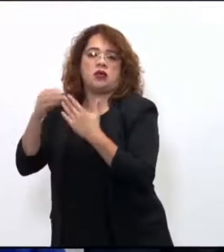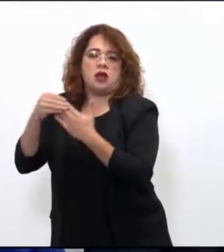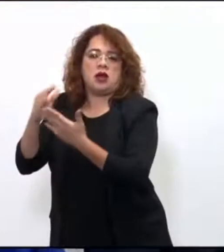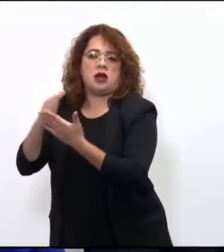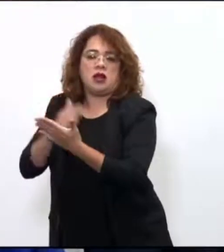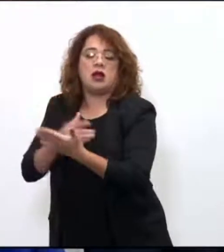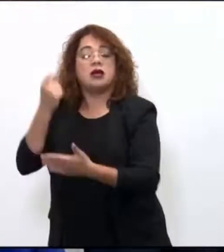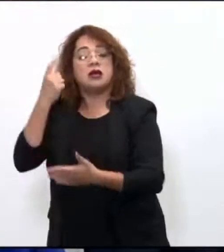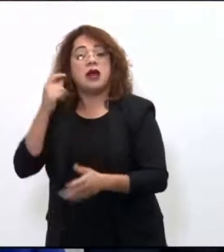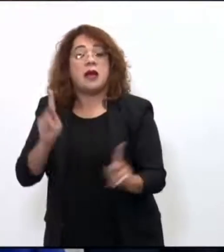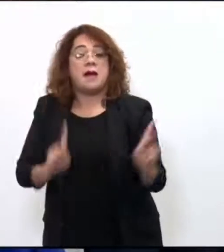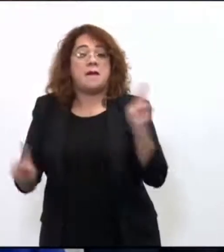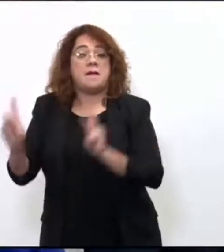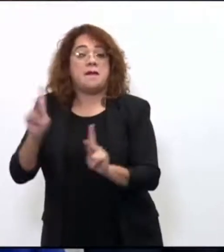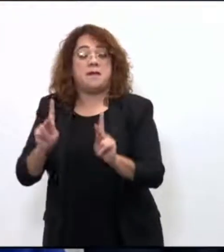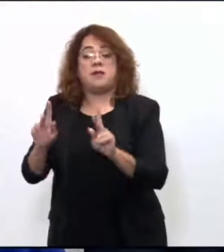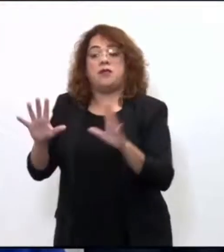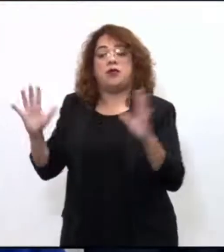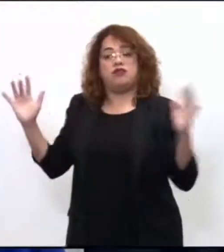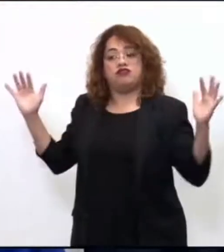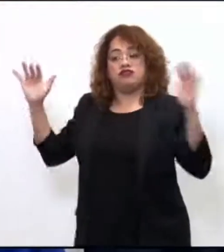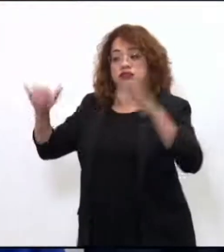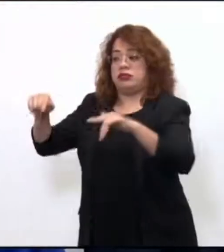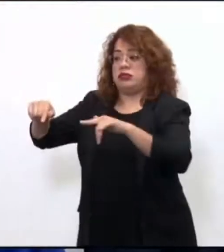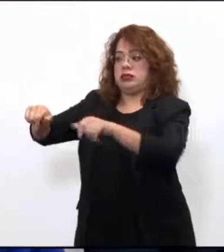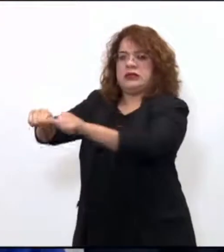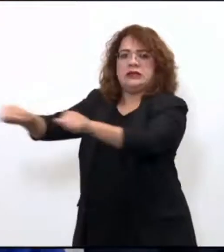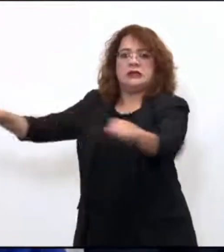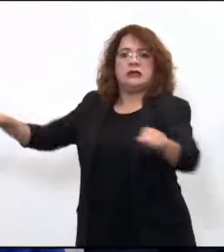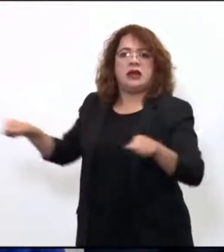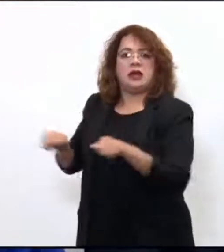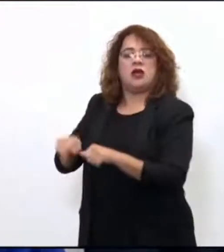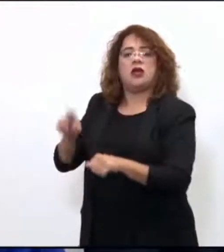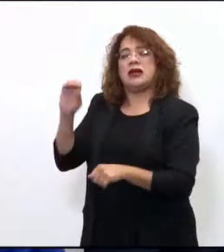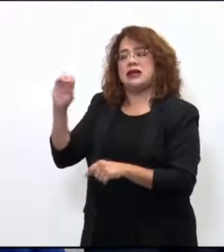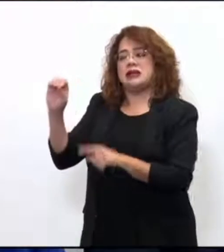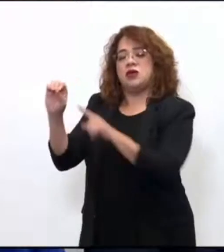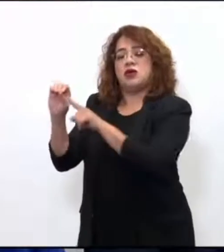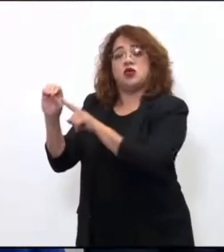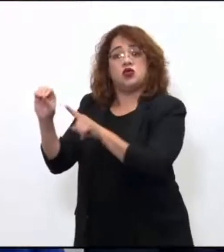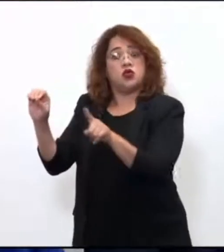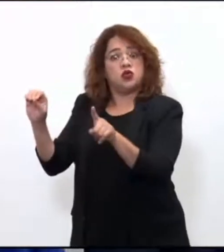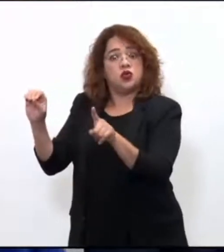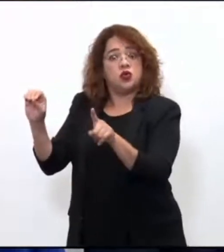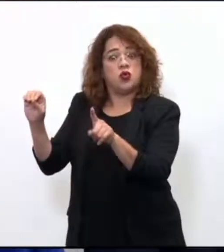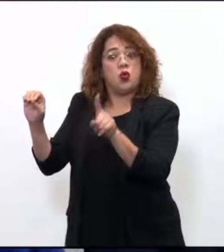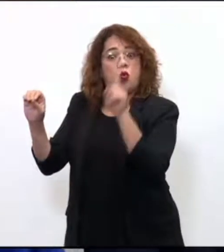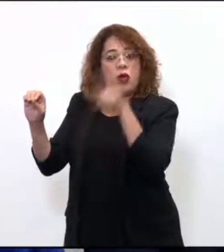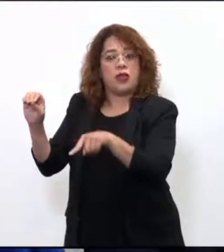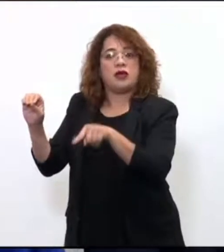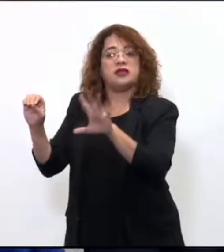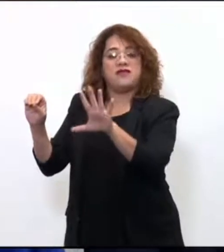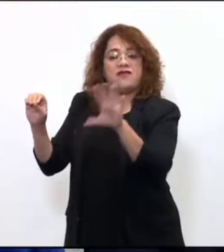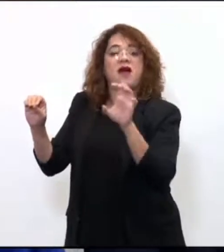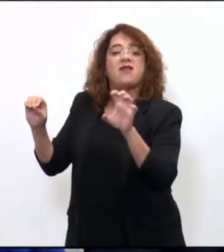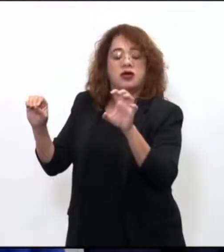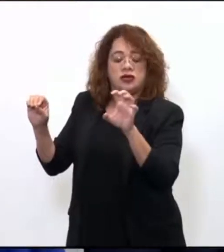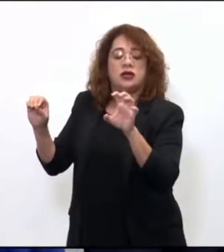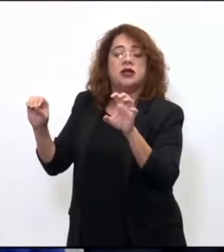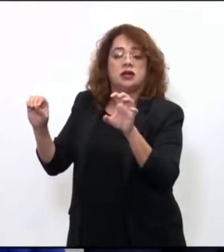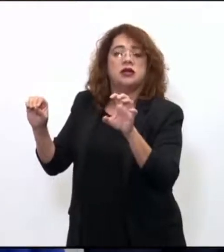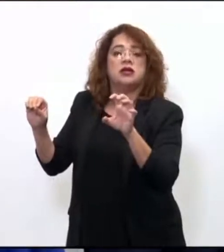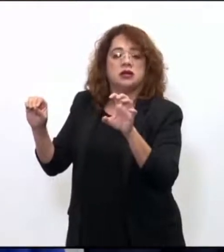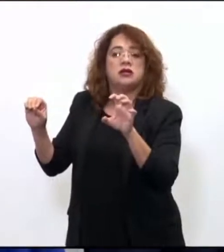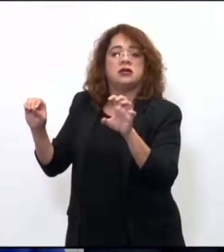For places that have a capacity of 0 to 1,500, the indoor capacity must be